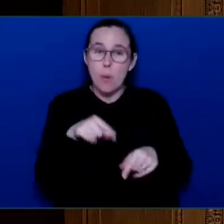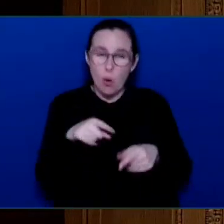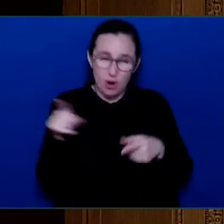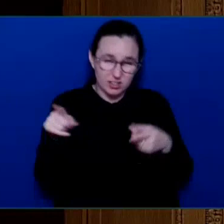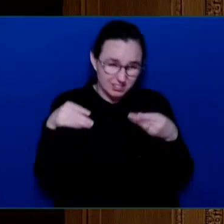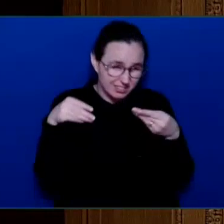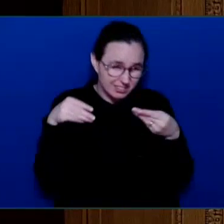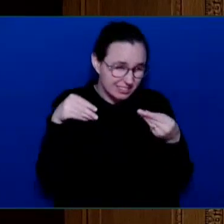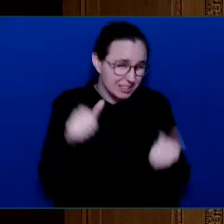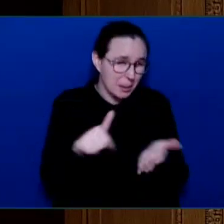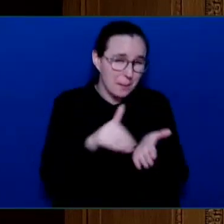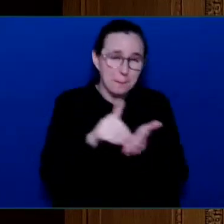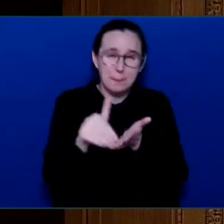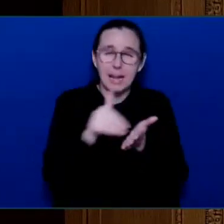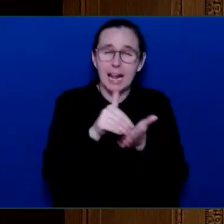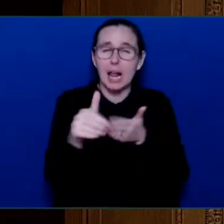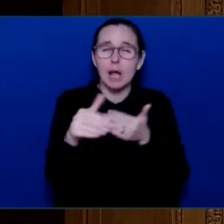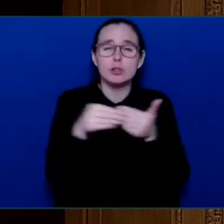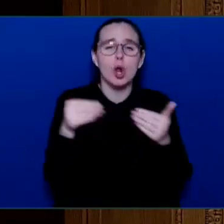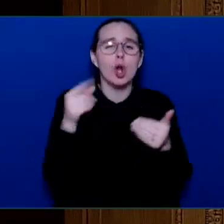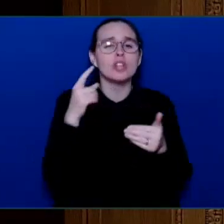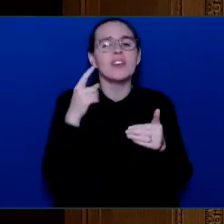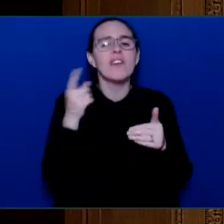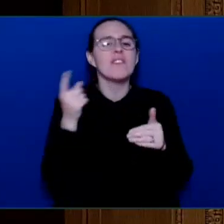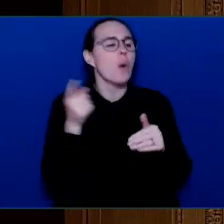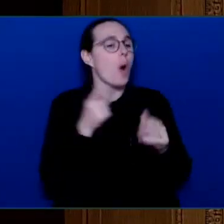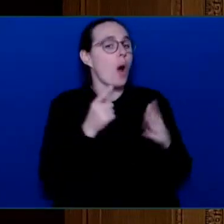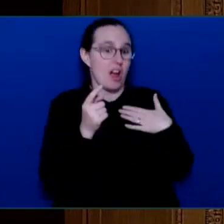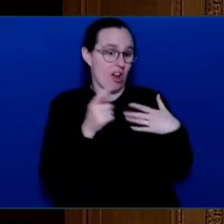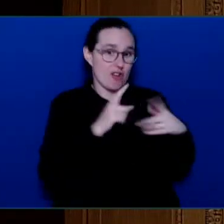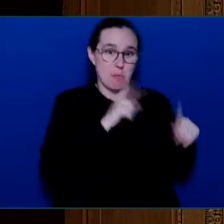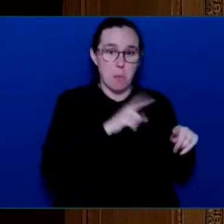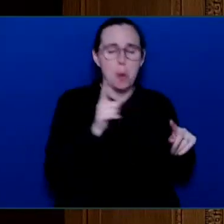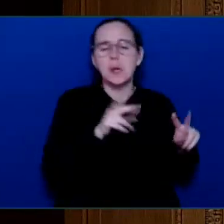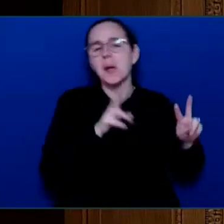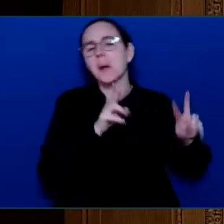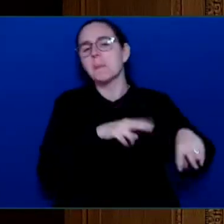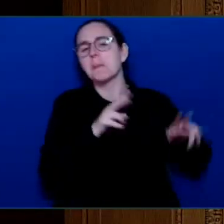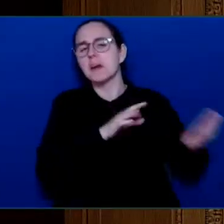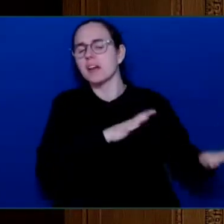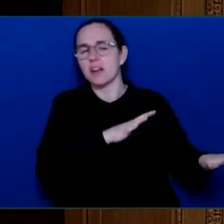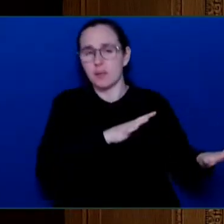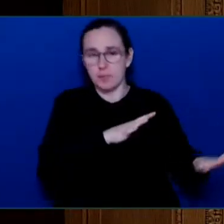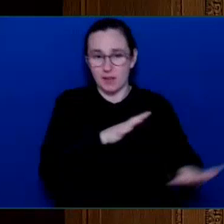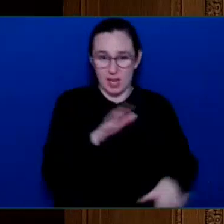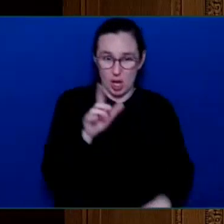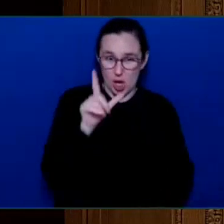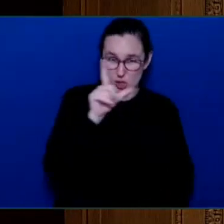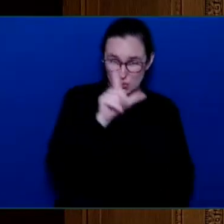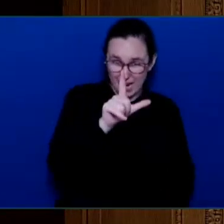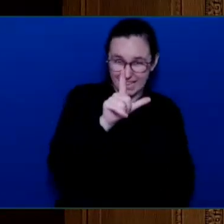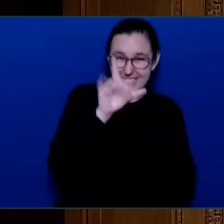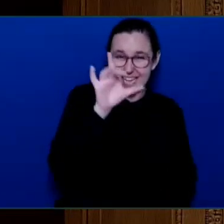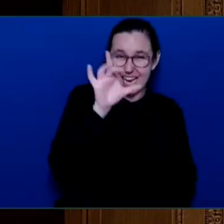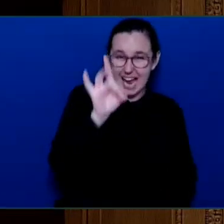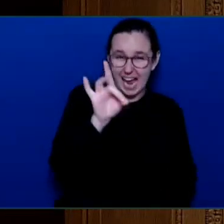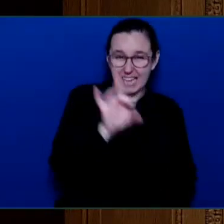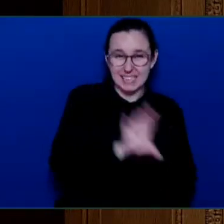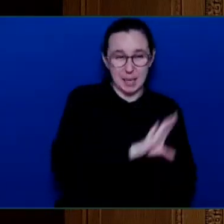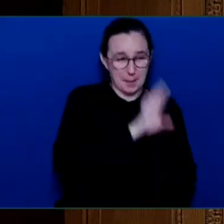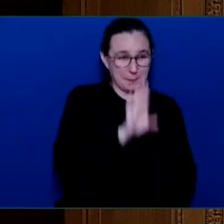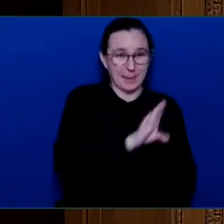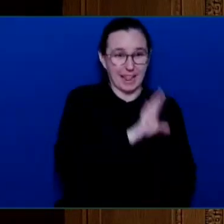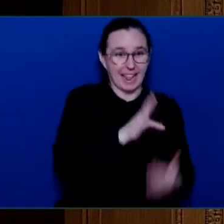Mr. Speaker, there is a $28 billion gap between what this minister is saying and